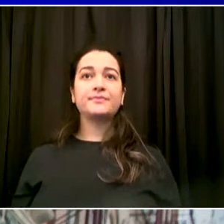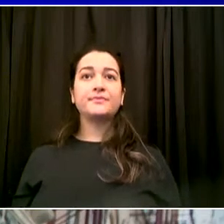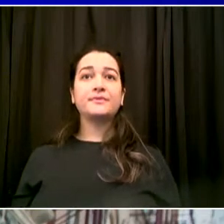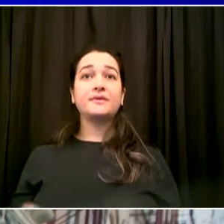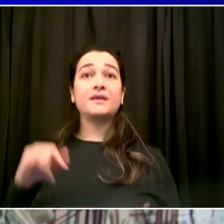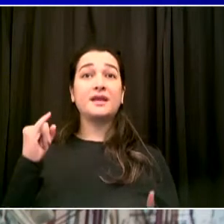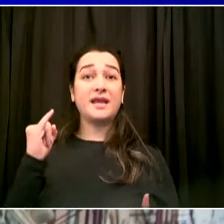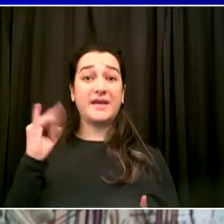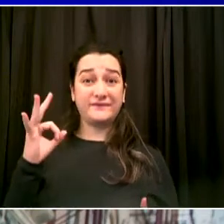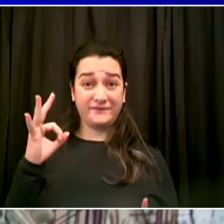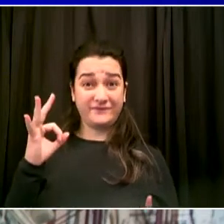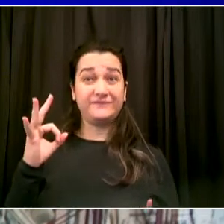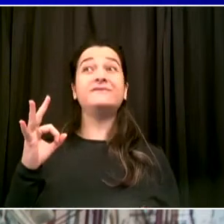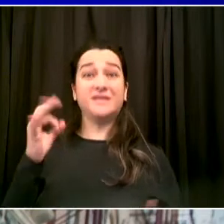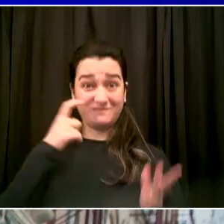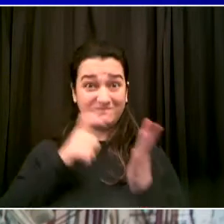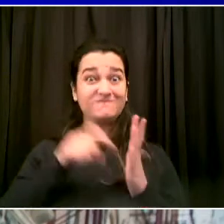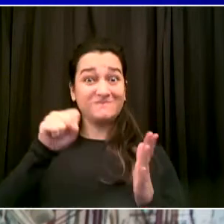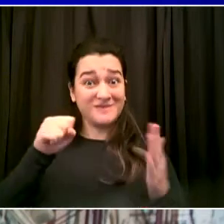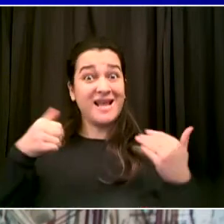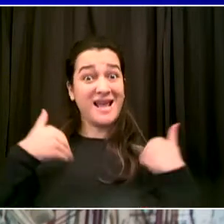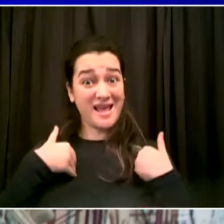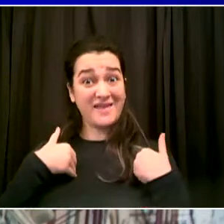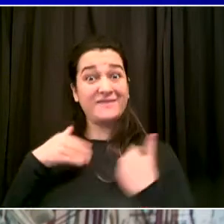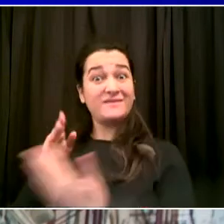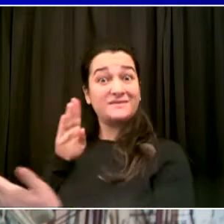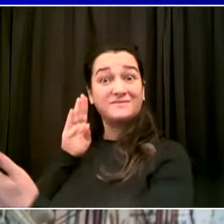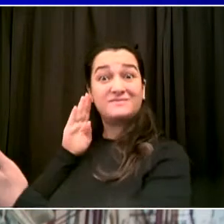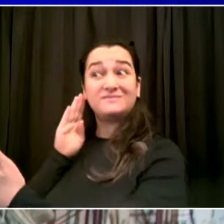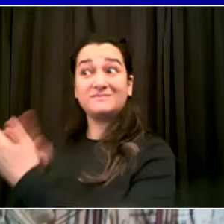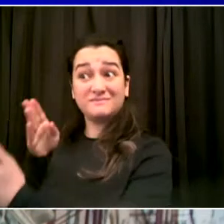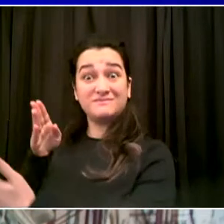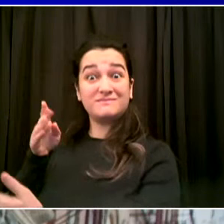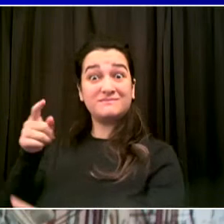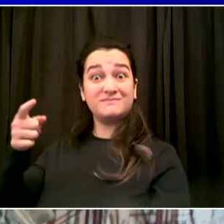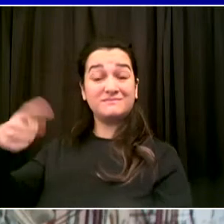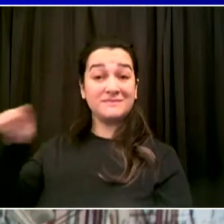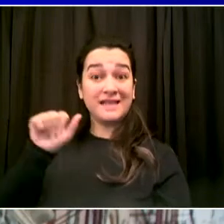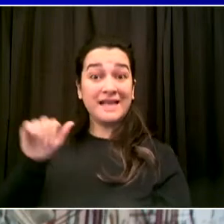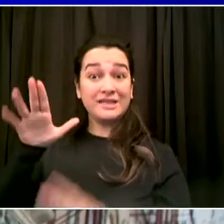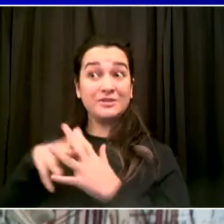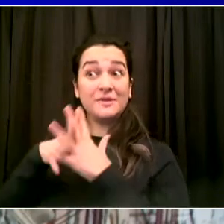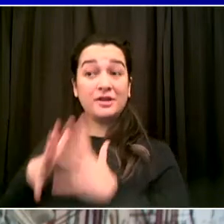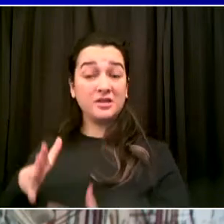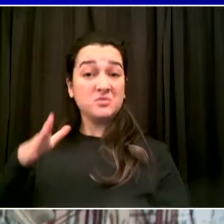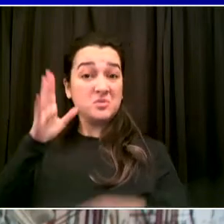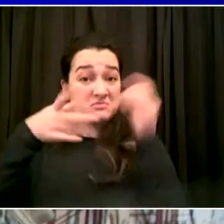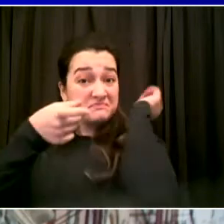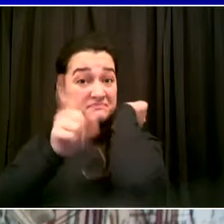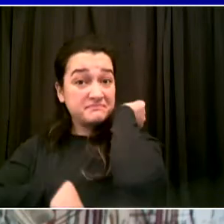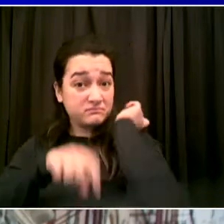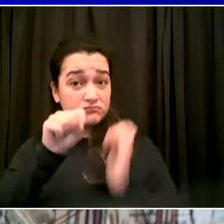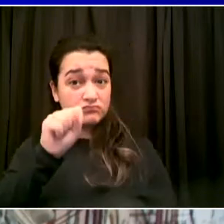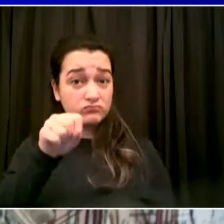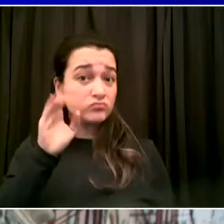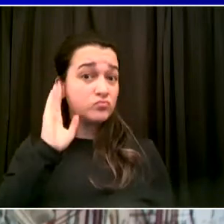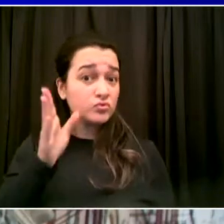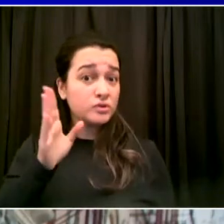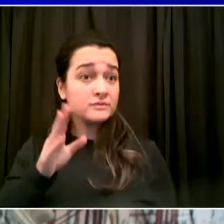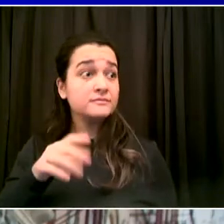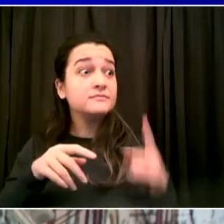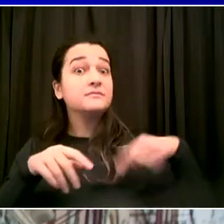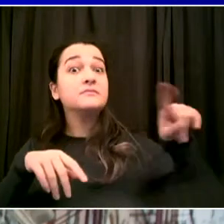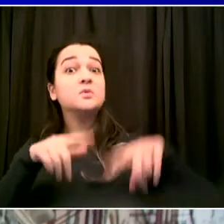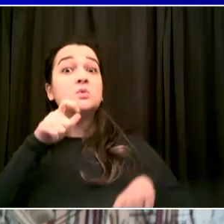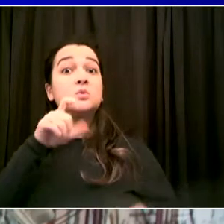strongest efforts in this country to fight hate crimes. The NYPD is focused like never before on finding anyone who commits a hate